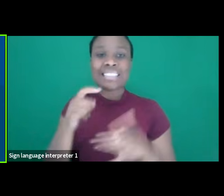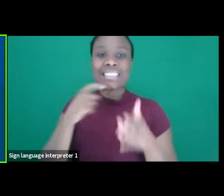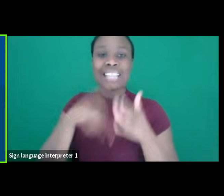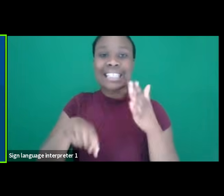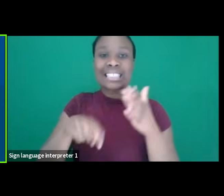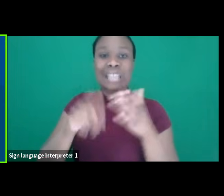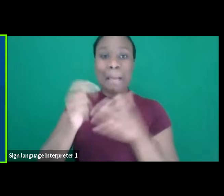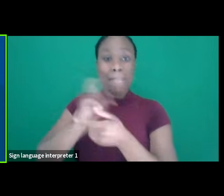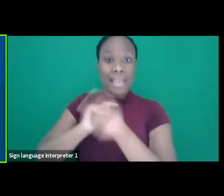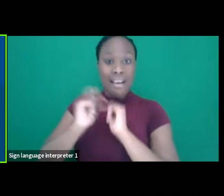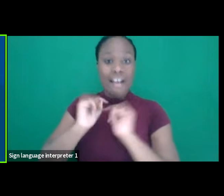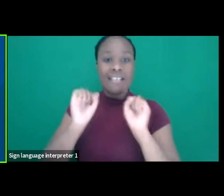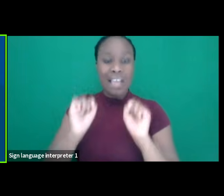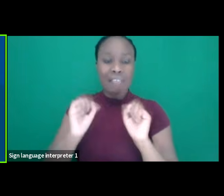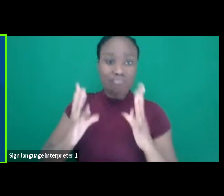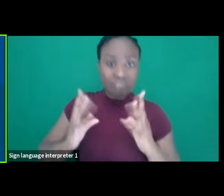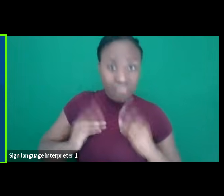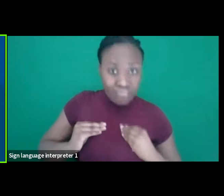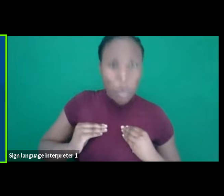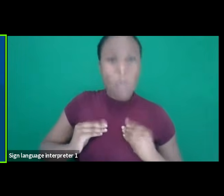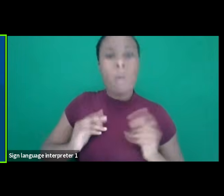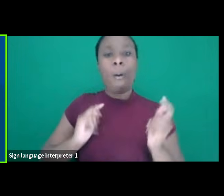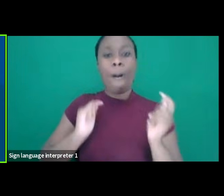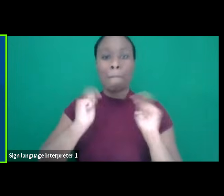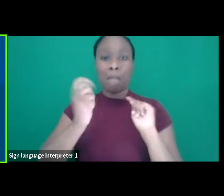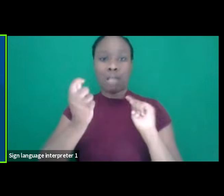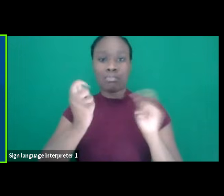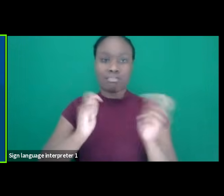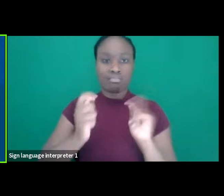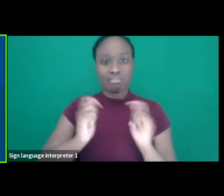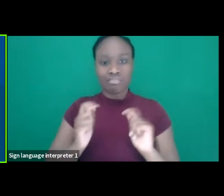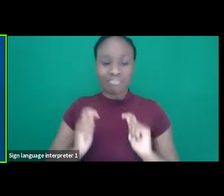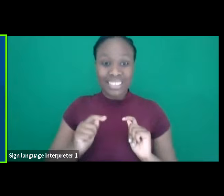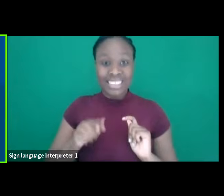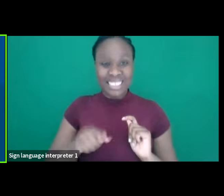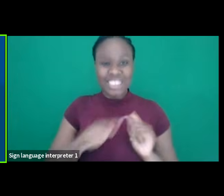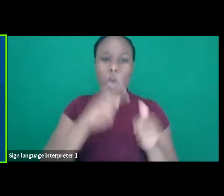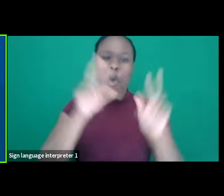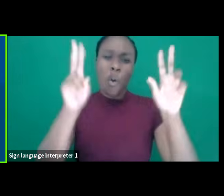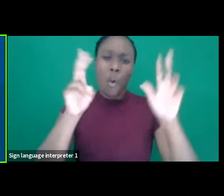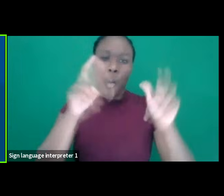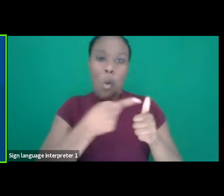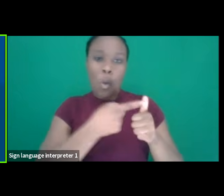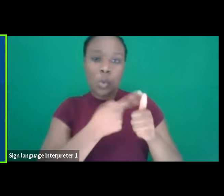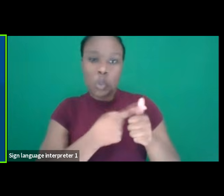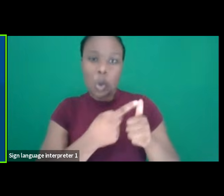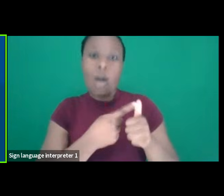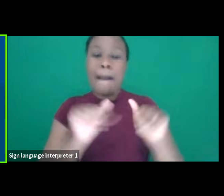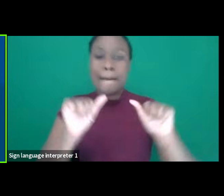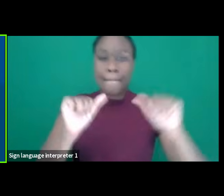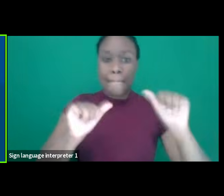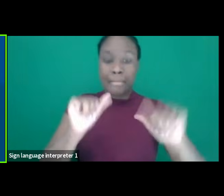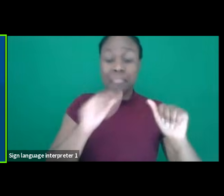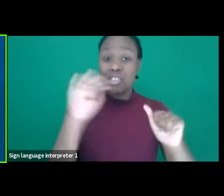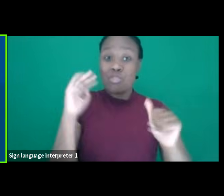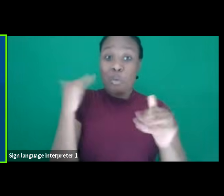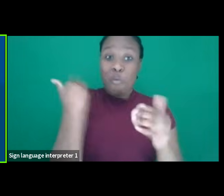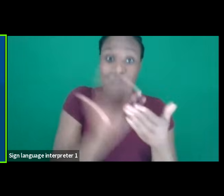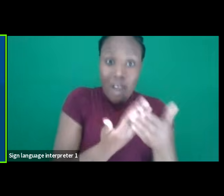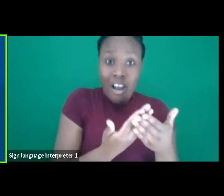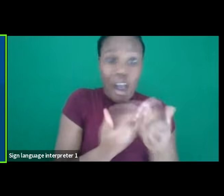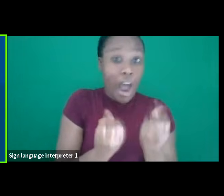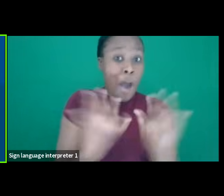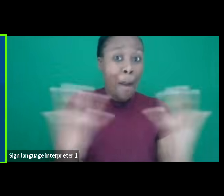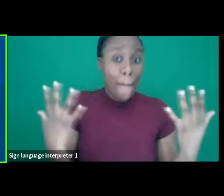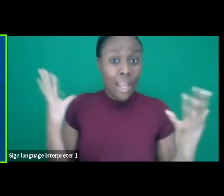or amend the auto assessment. So far, we've issued 3.4 million auto assessments,